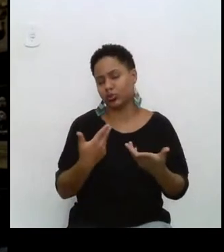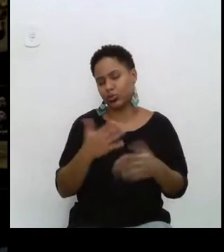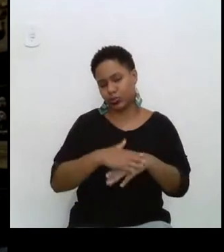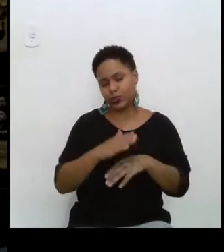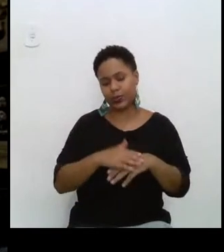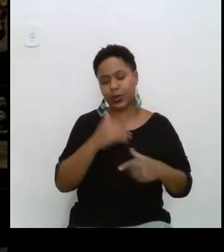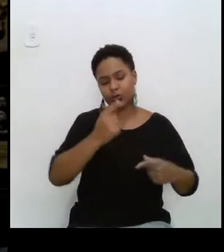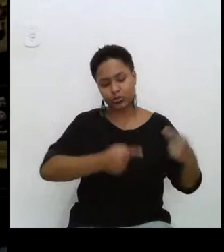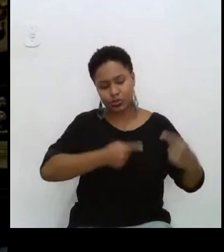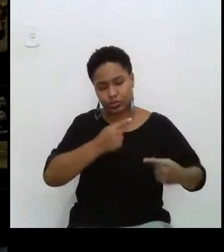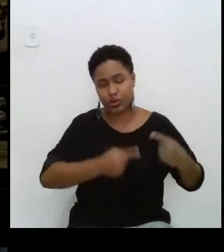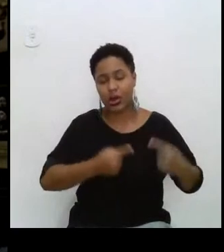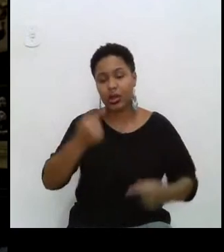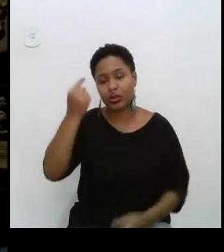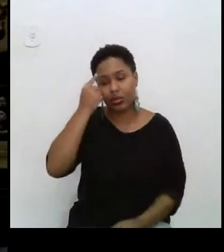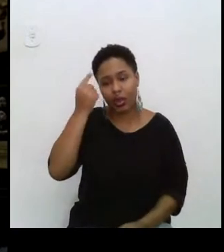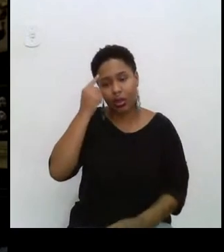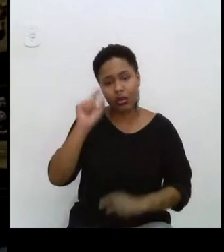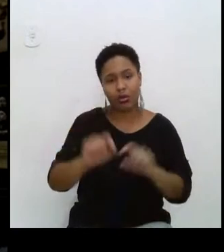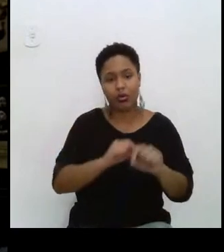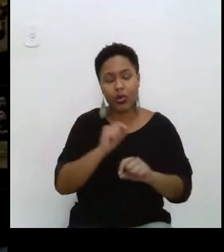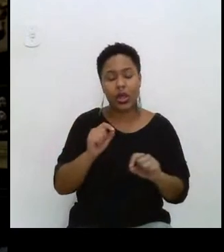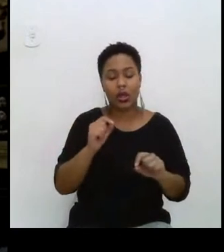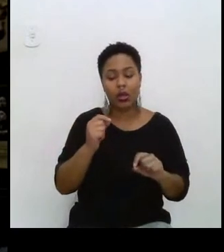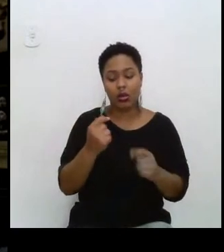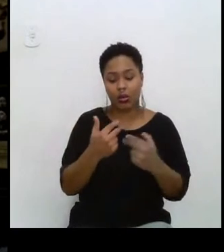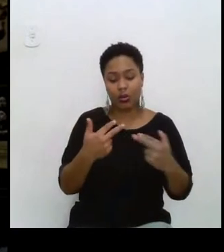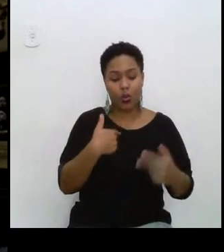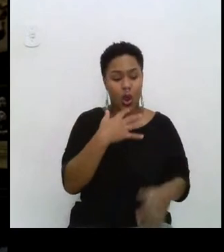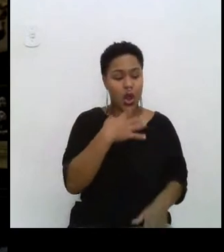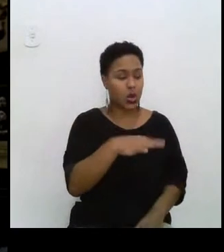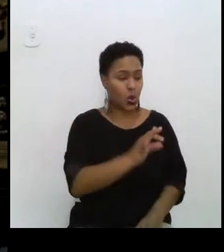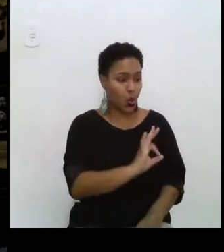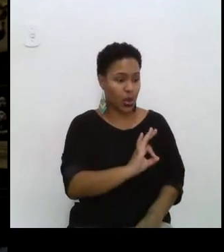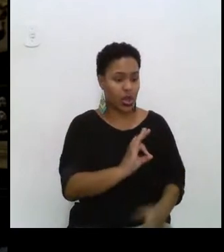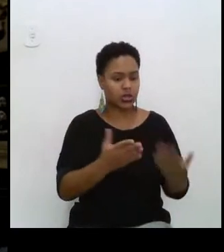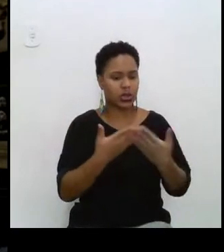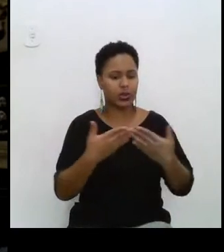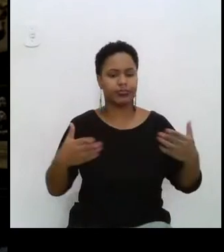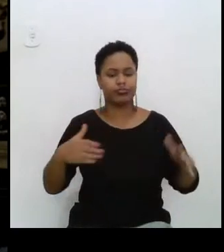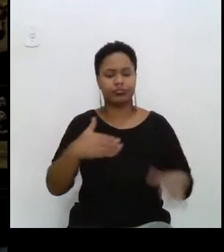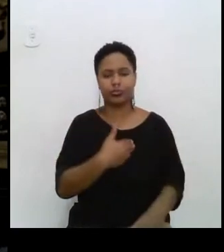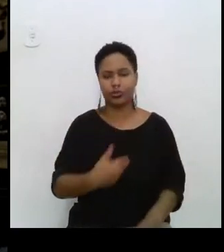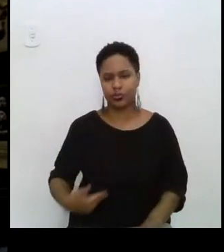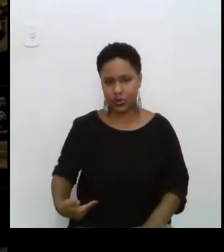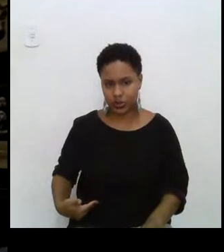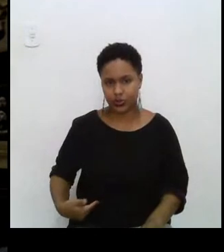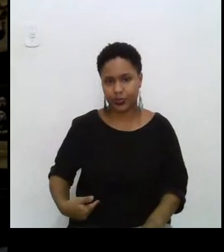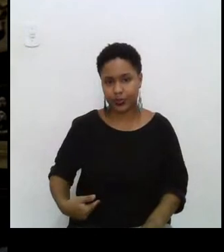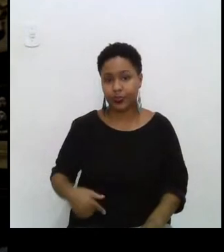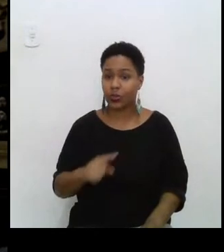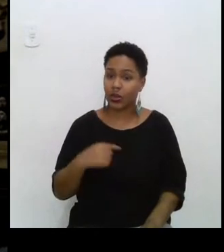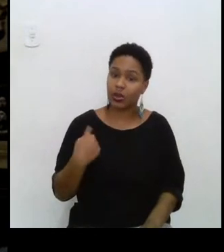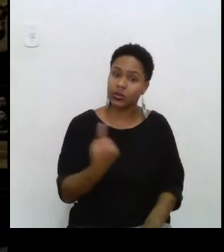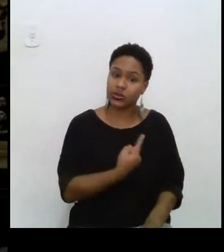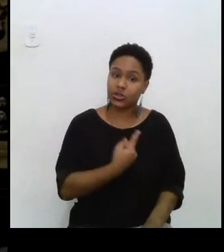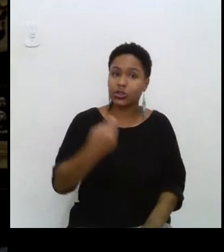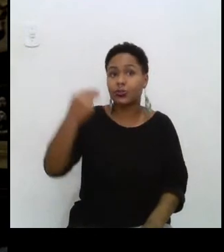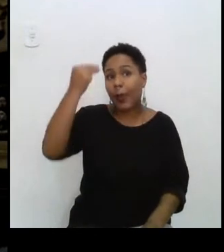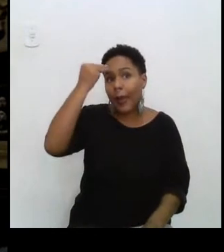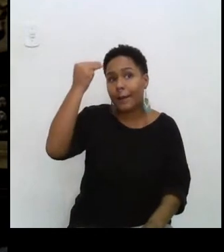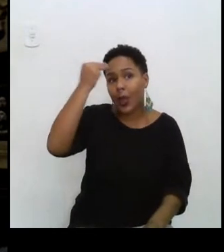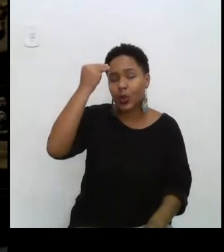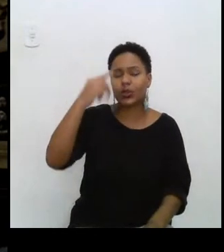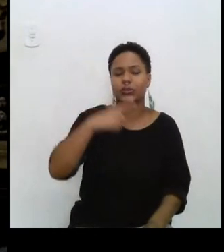One behind when you're Living on One Hand appears that I don't know what else we just Now